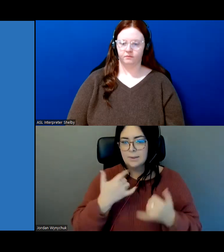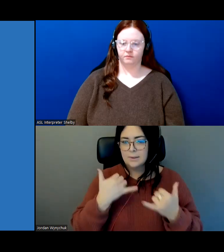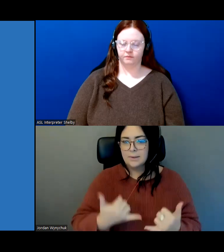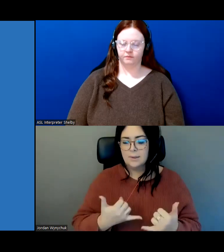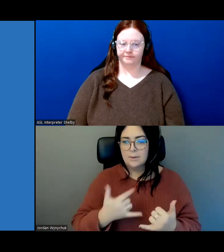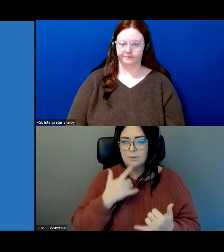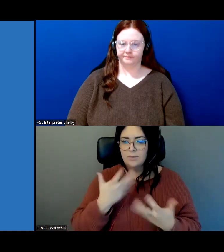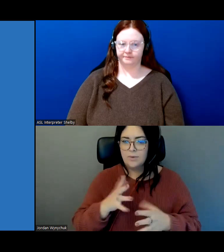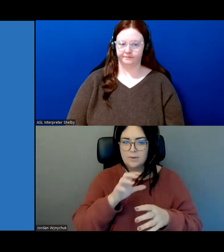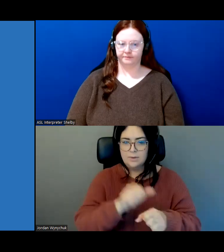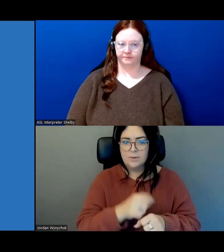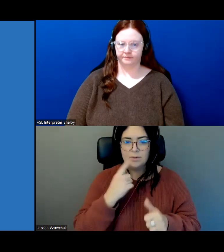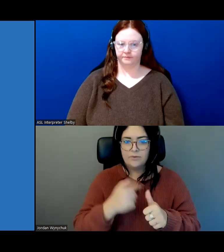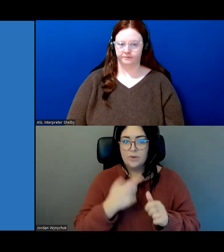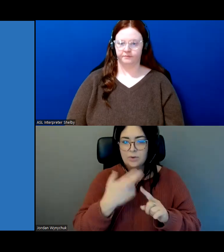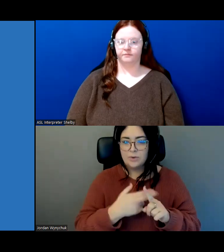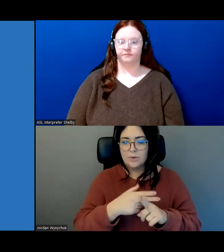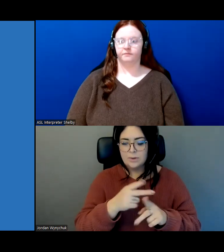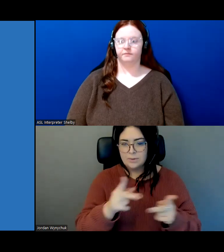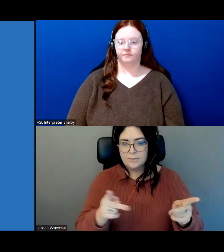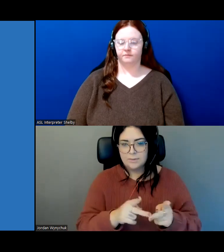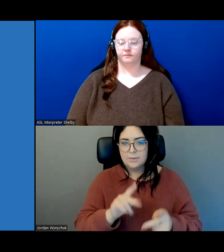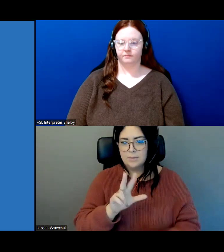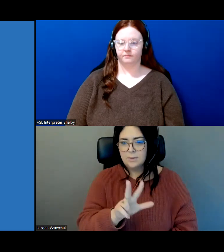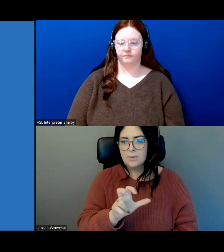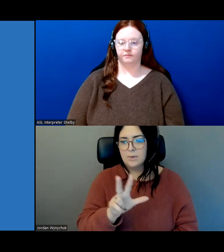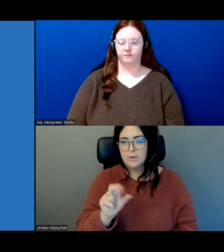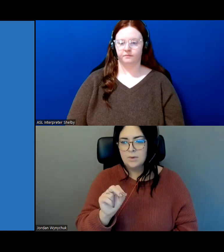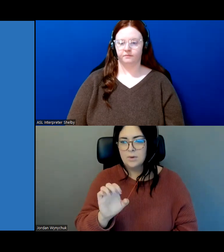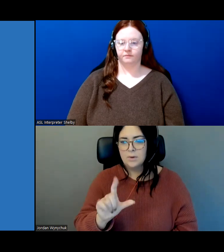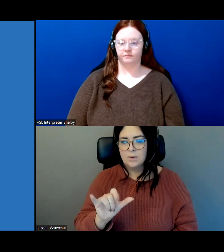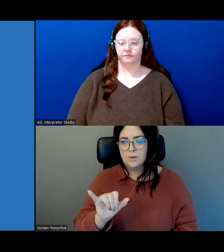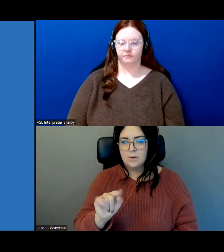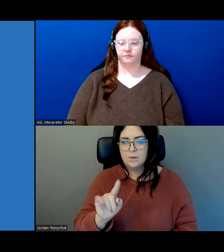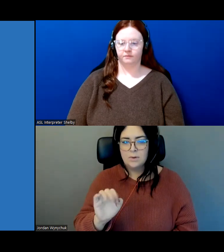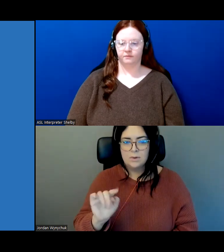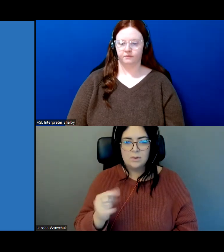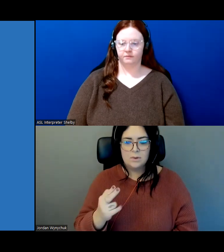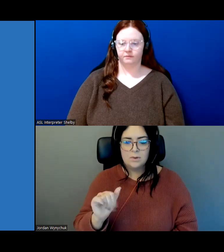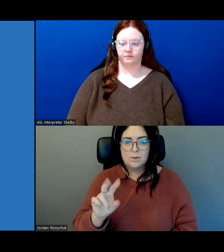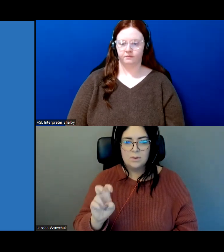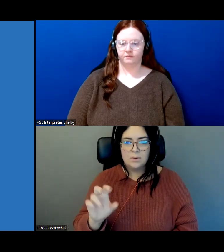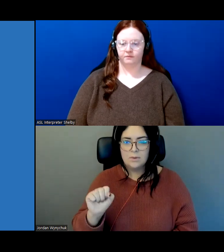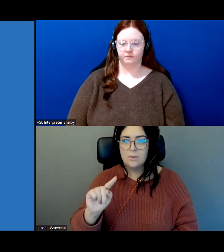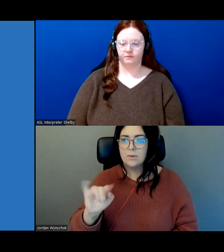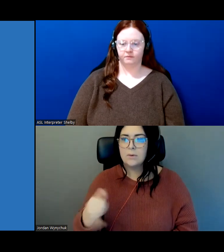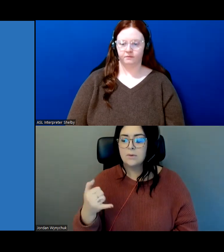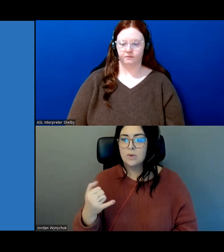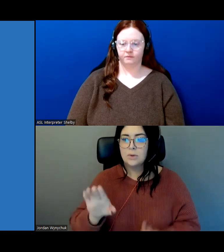officially secured our first rental space located at 330 Elizabeth Avenue, St. John's, that opened last